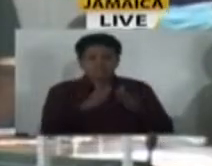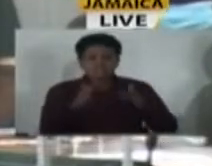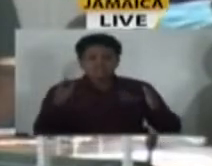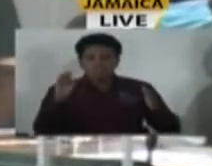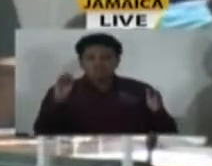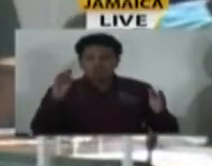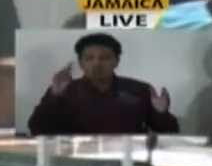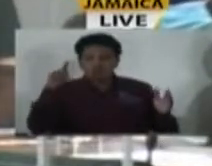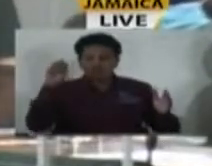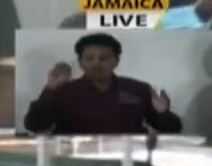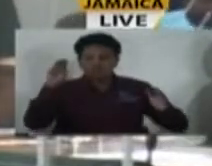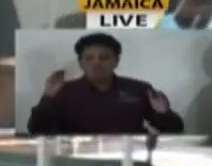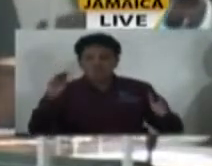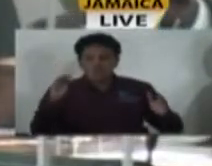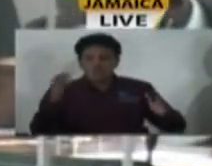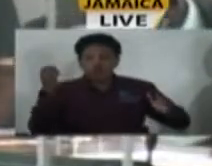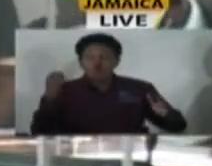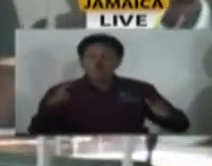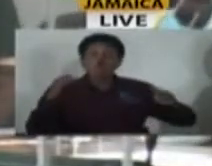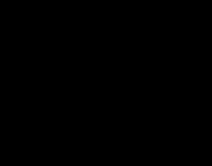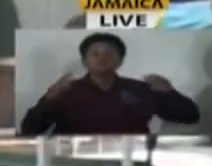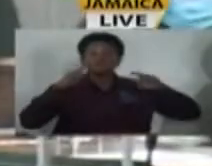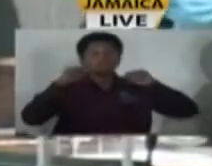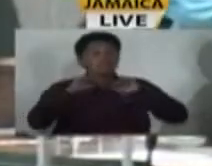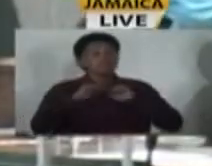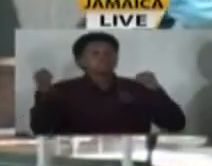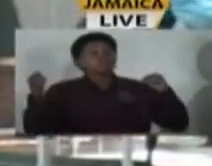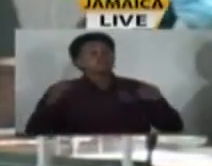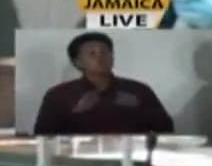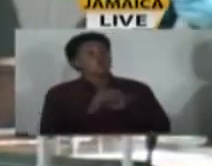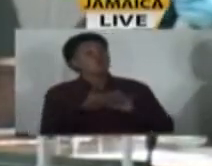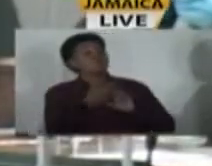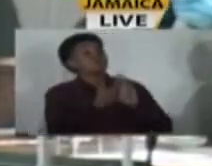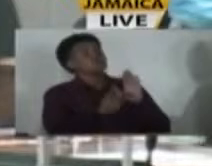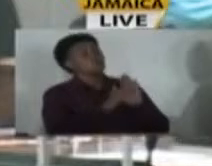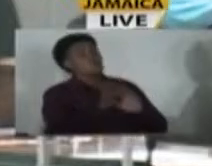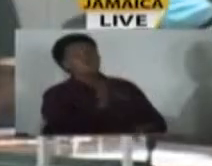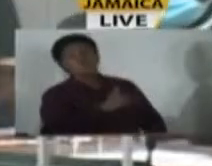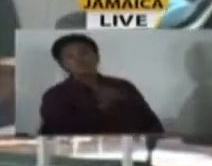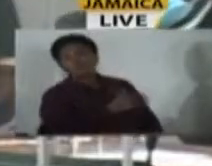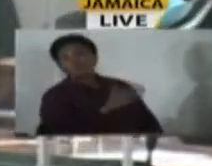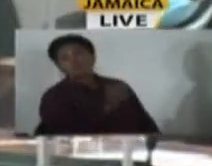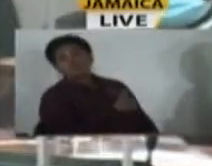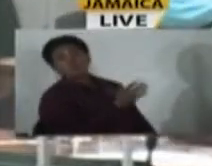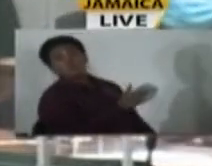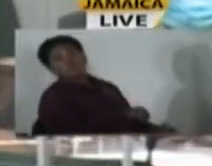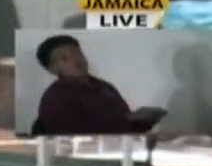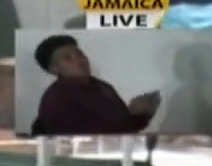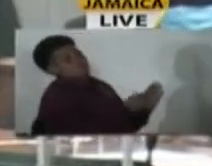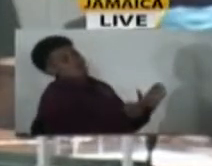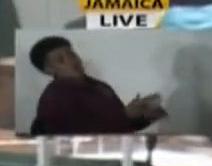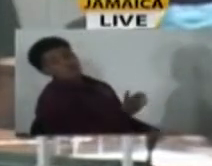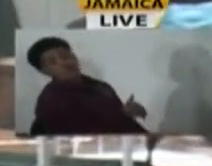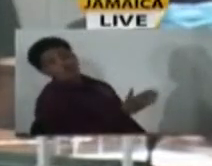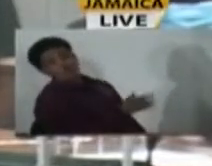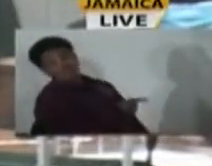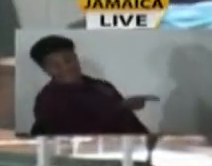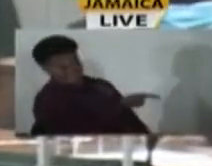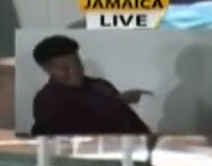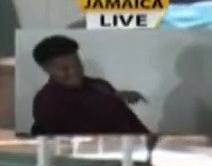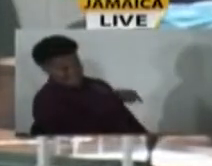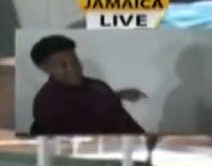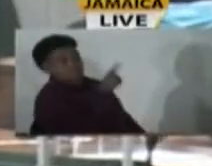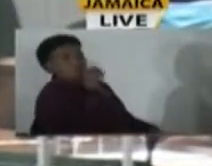ODPEM, or which breaches the COVID-19 operational protocol, is